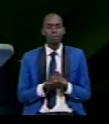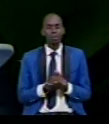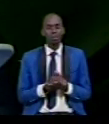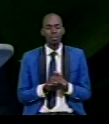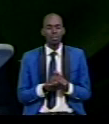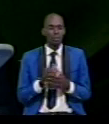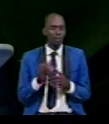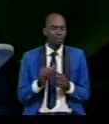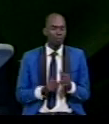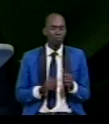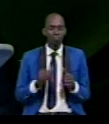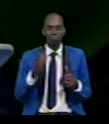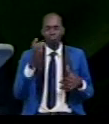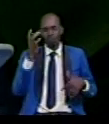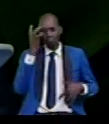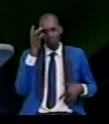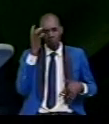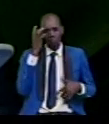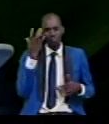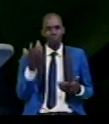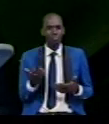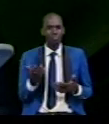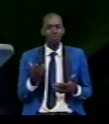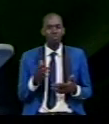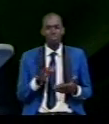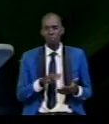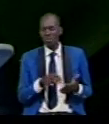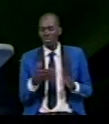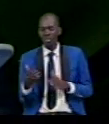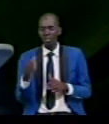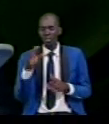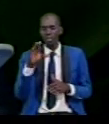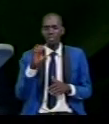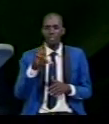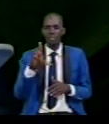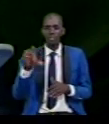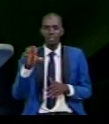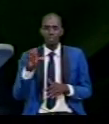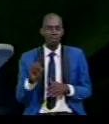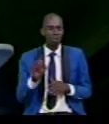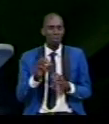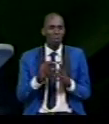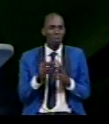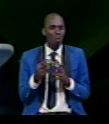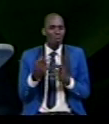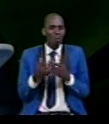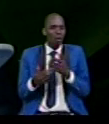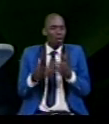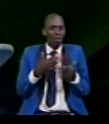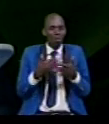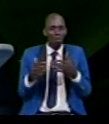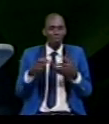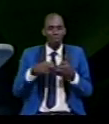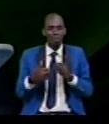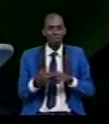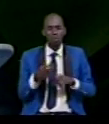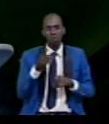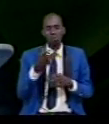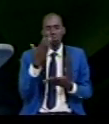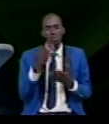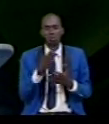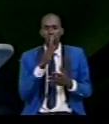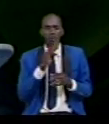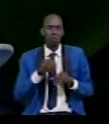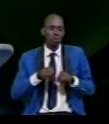sicknesses, dead cells, or whatsoever problem you've been going through,